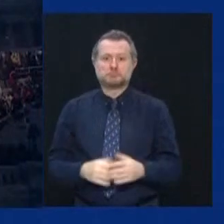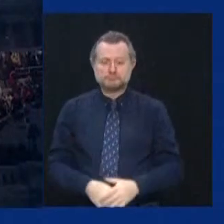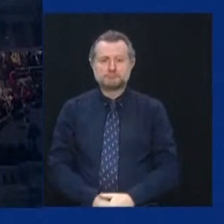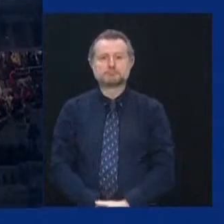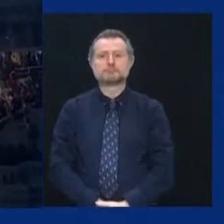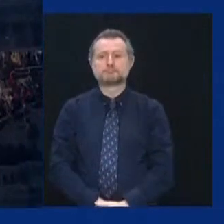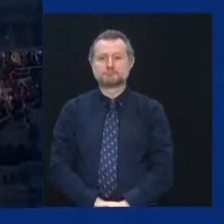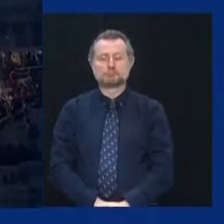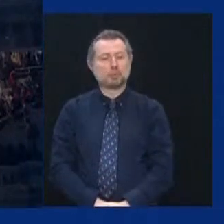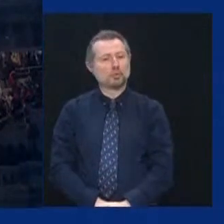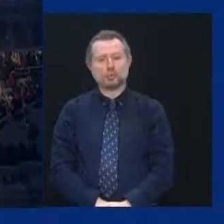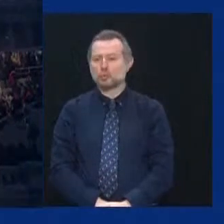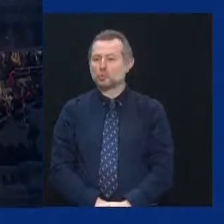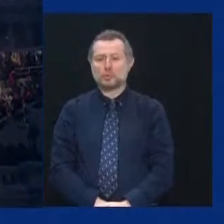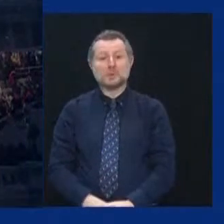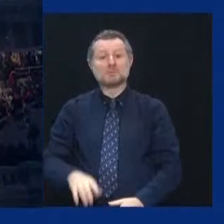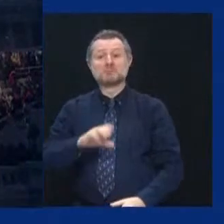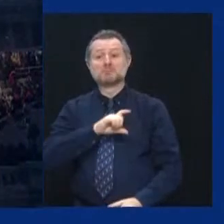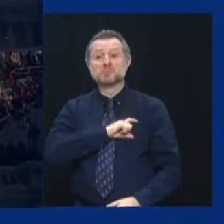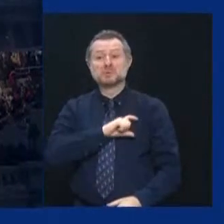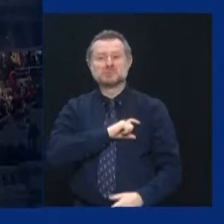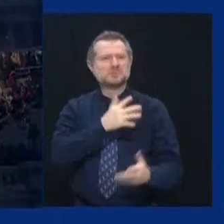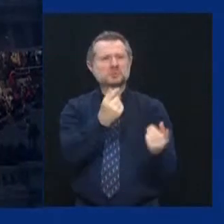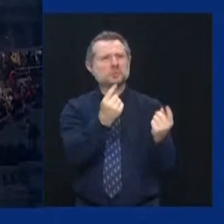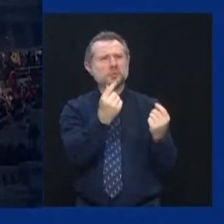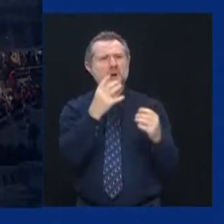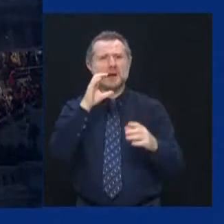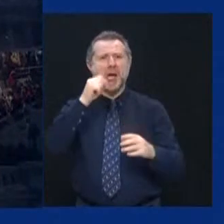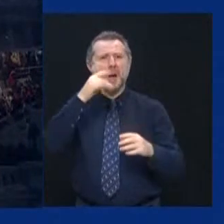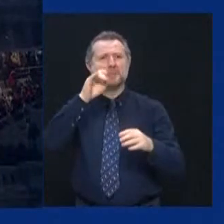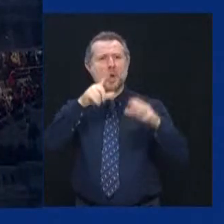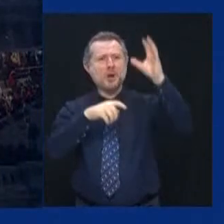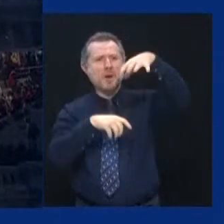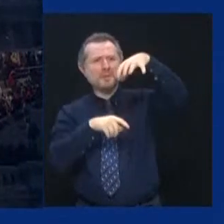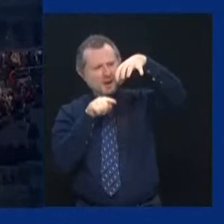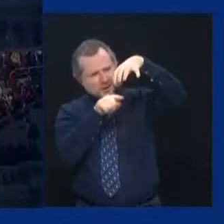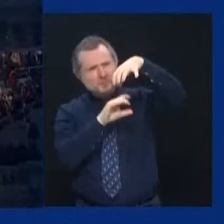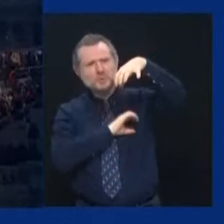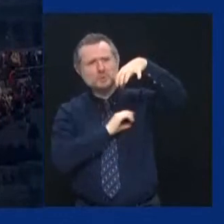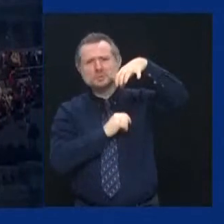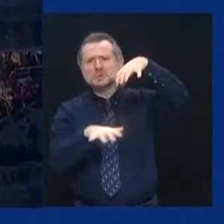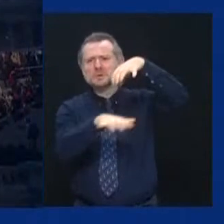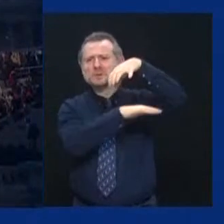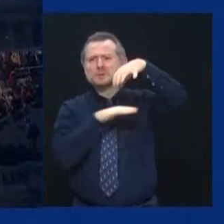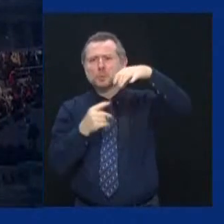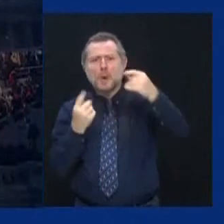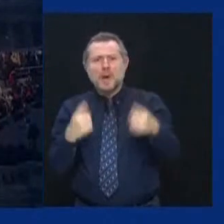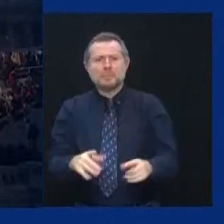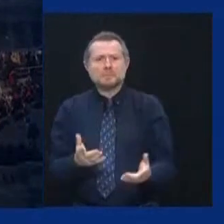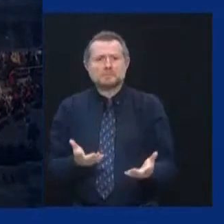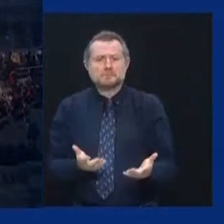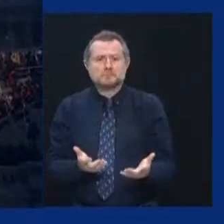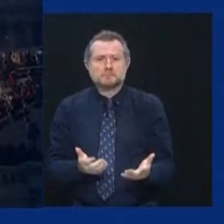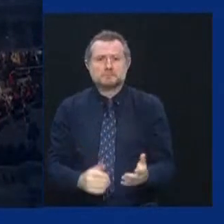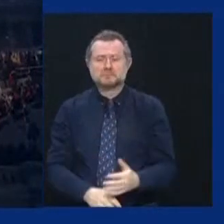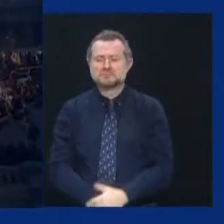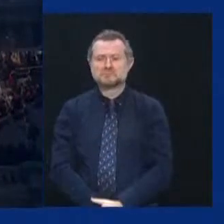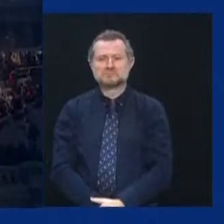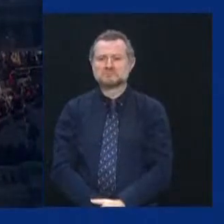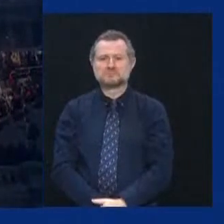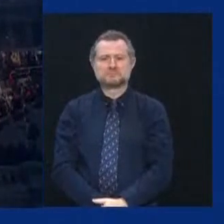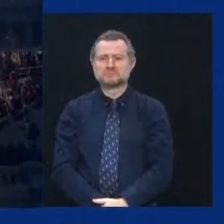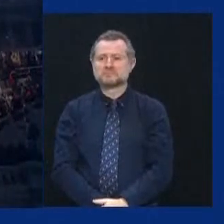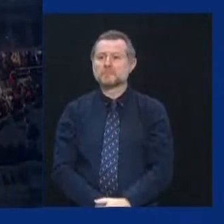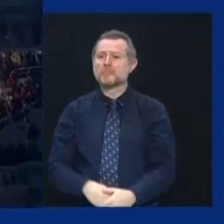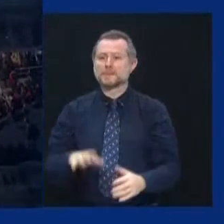The police, what happened? What happened to the security forces? I mean, look at the